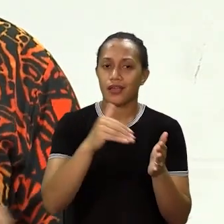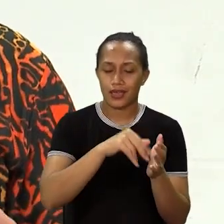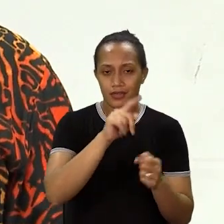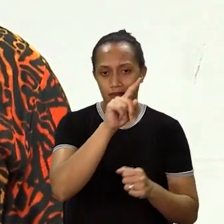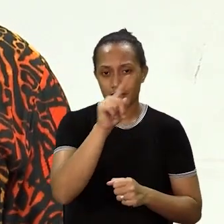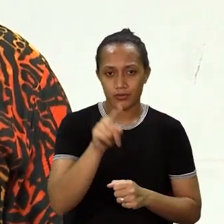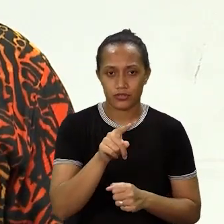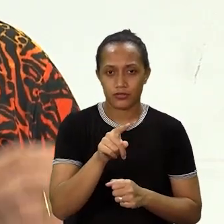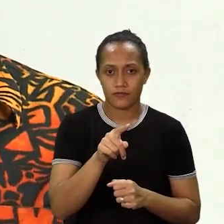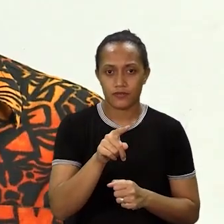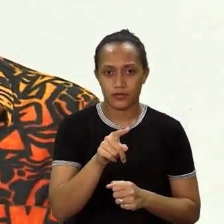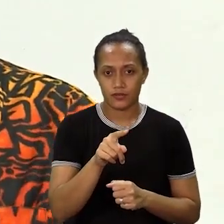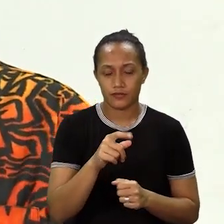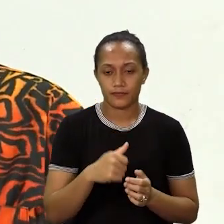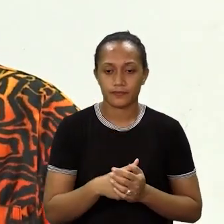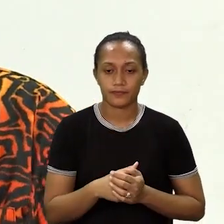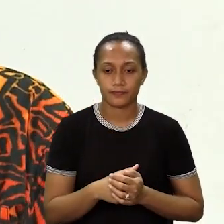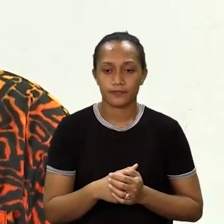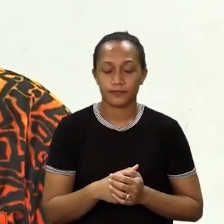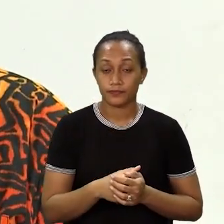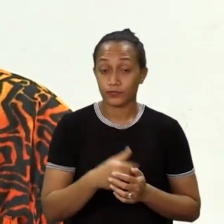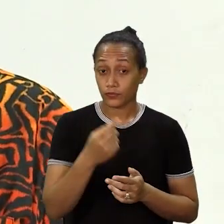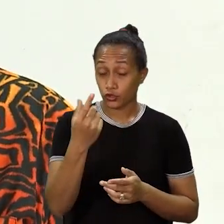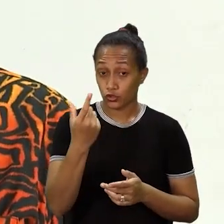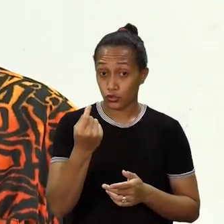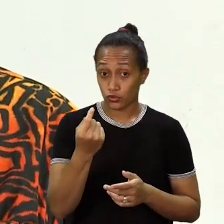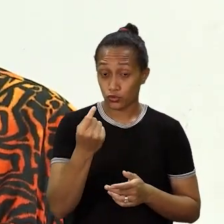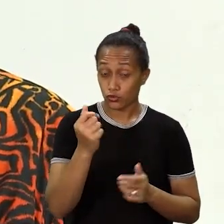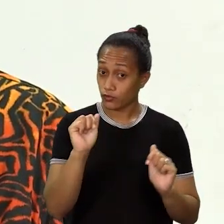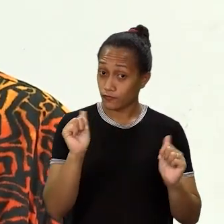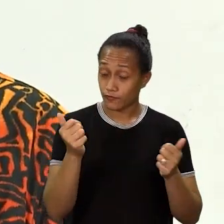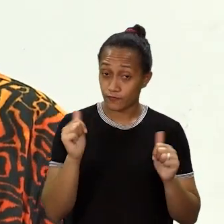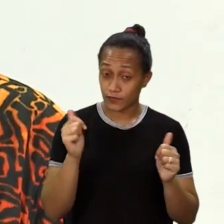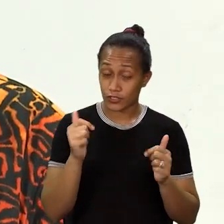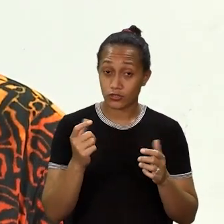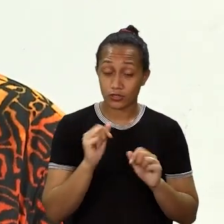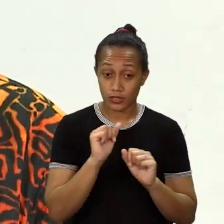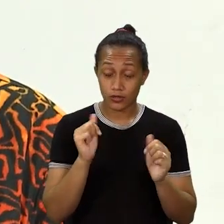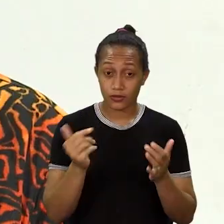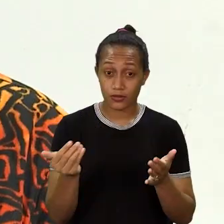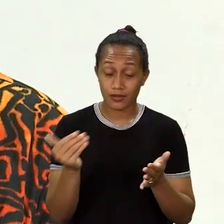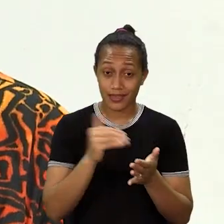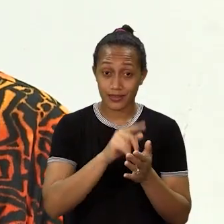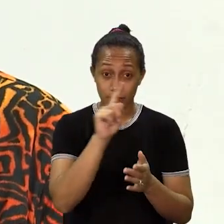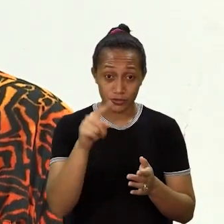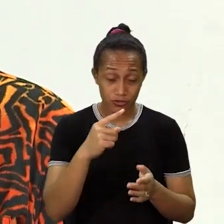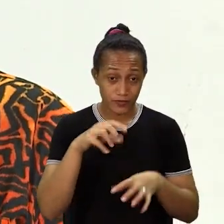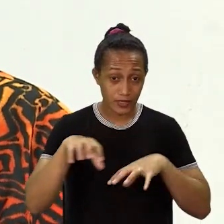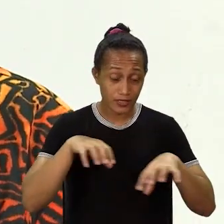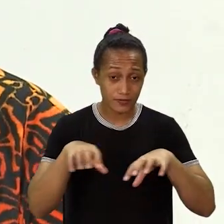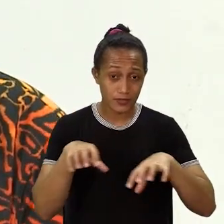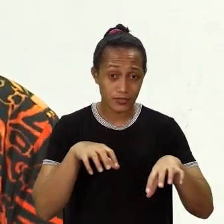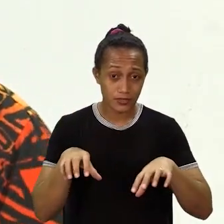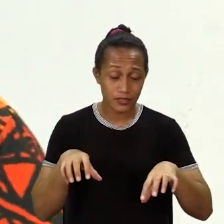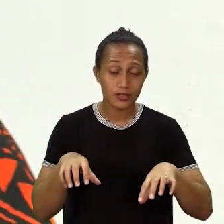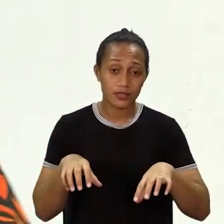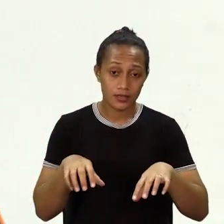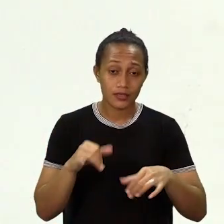not all the words are contraction form. The word with apostrophe. Have you done with our contraction activity this